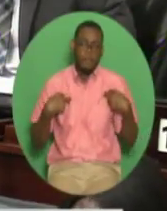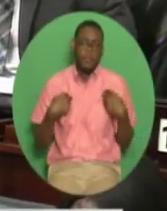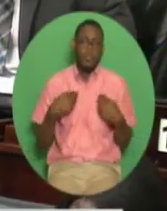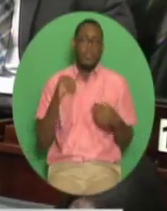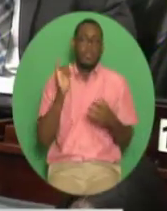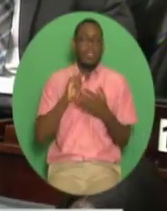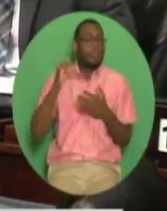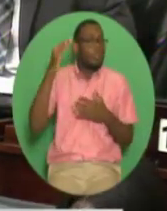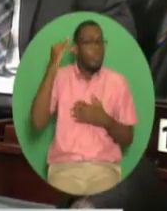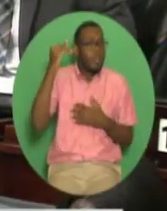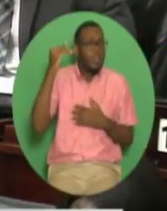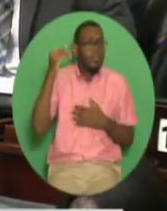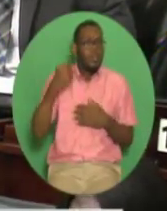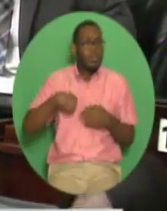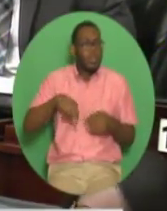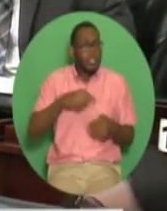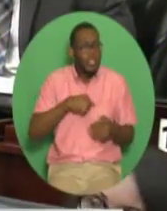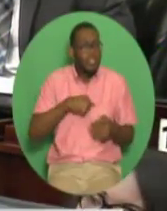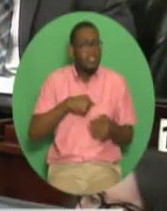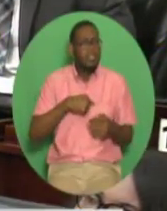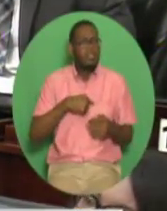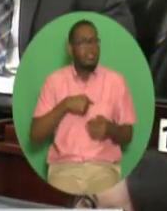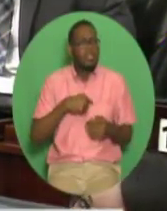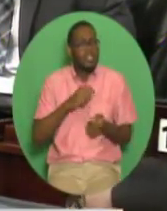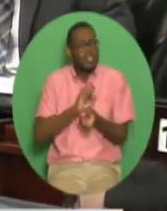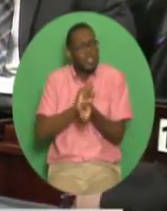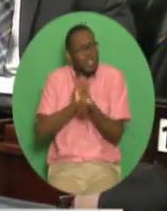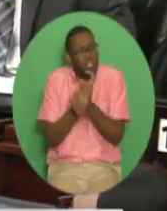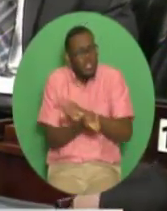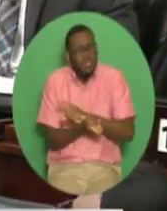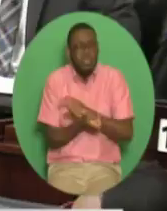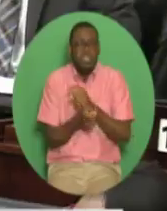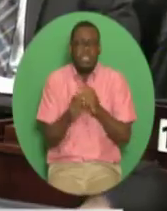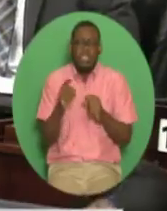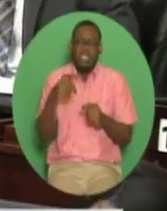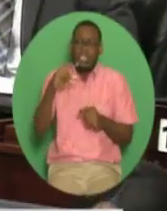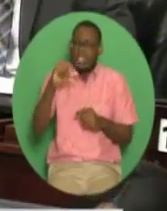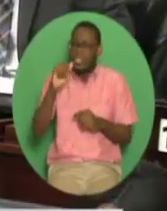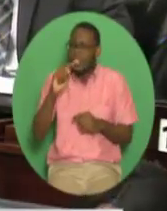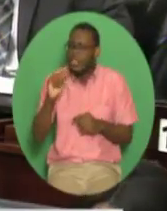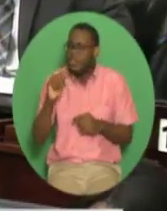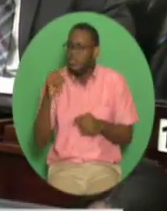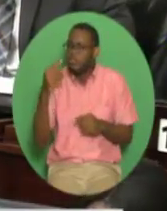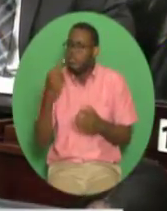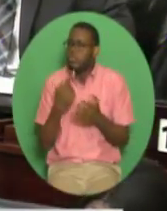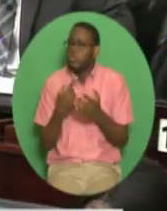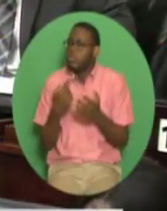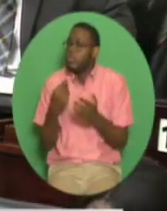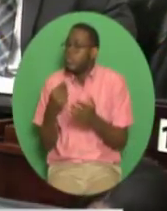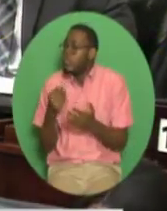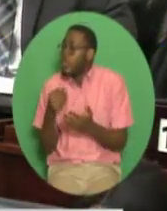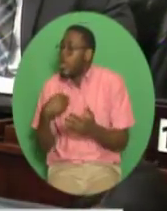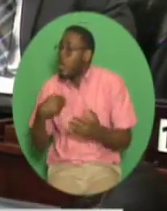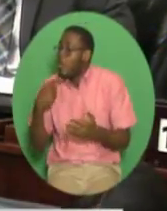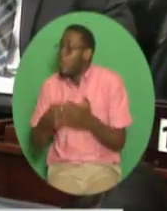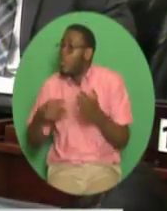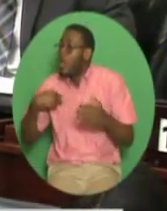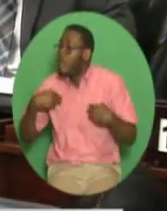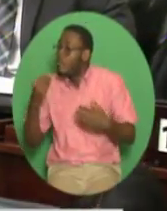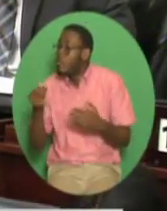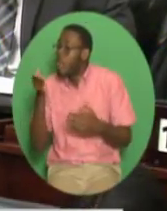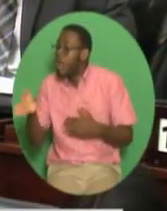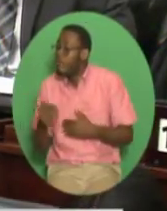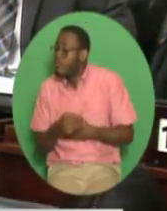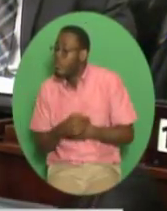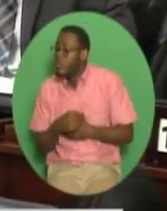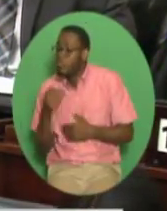Speaker, we have instituted and implemented means testing. I have been told by the officers in charge of